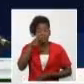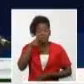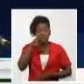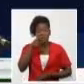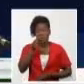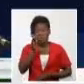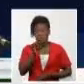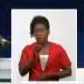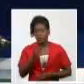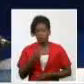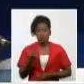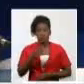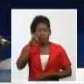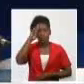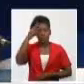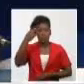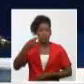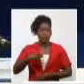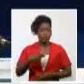133,